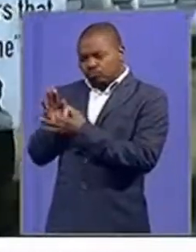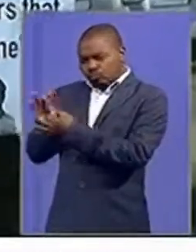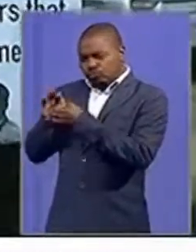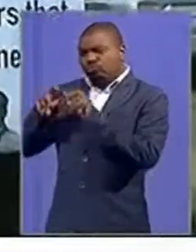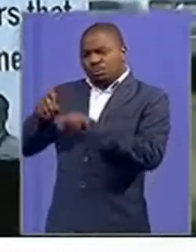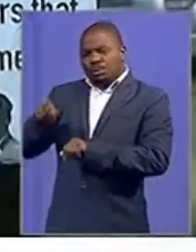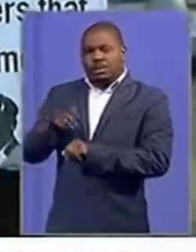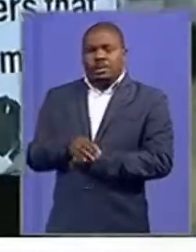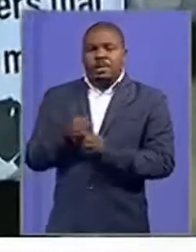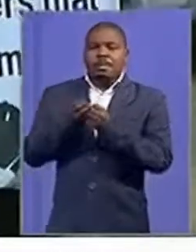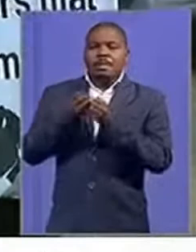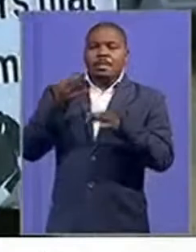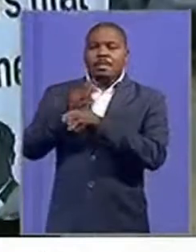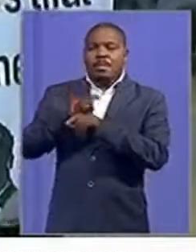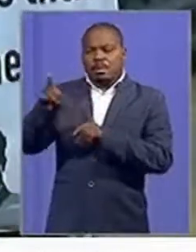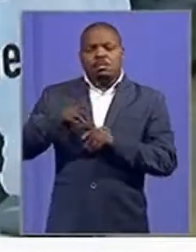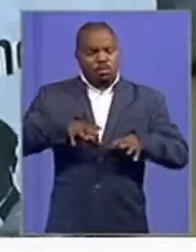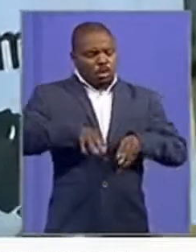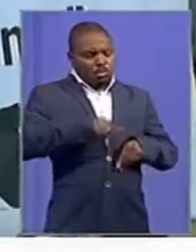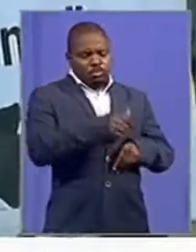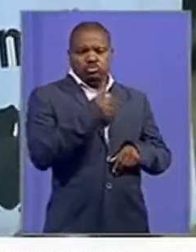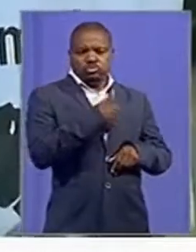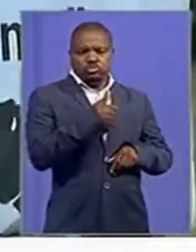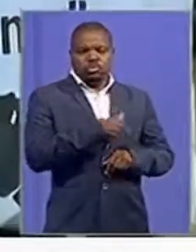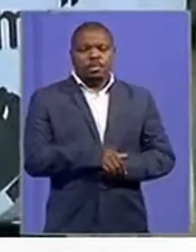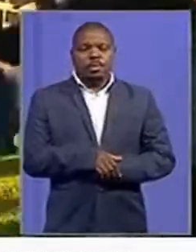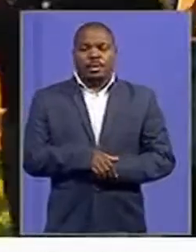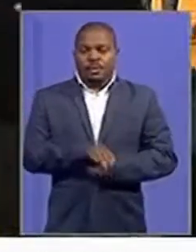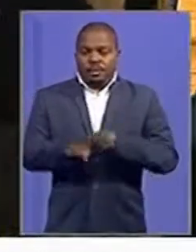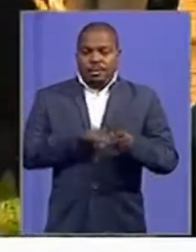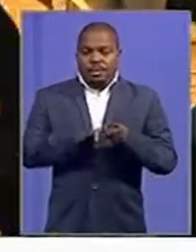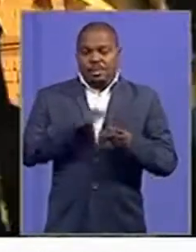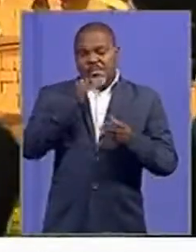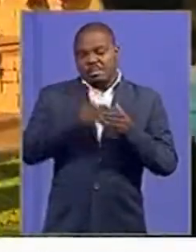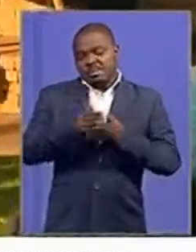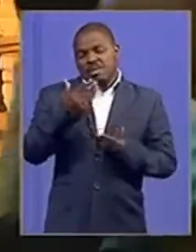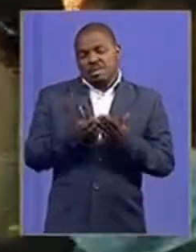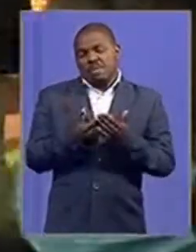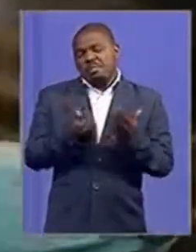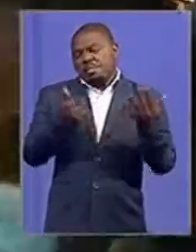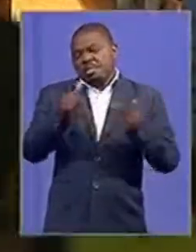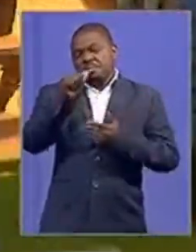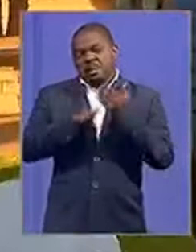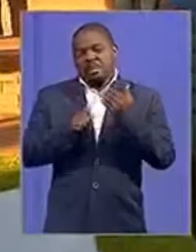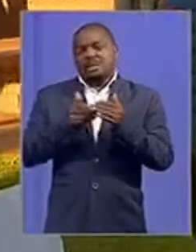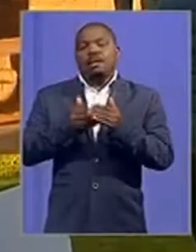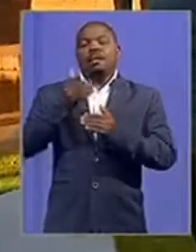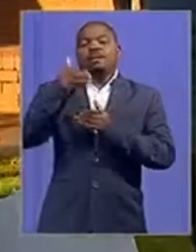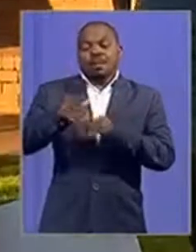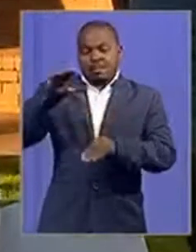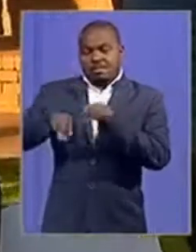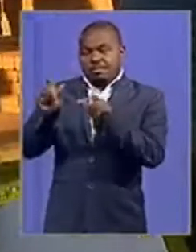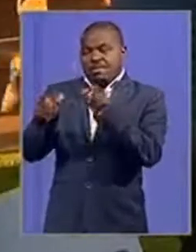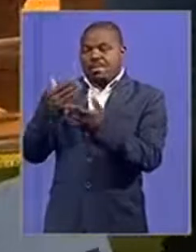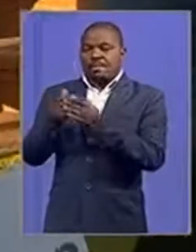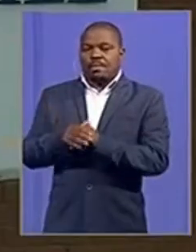bja batswadi bo amogetše matsapa a komišene. Go lebeletšwe gore go ka tšea dikgwedi tše tshela pele magatwe a ka tšewa.